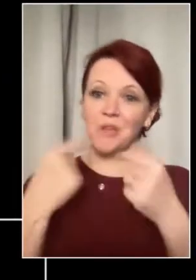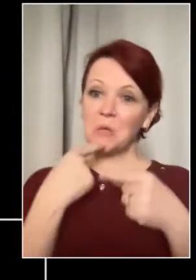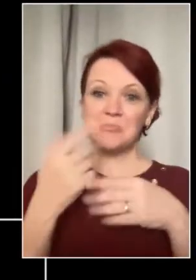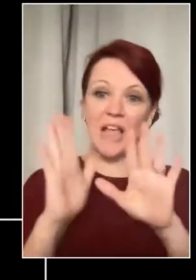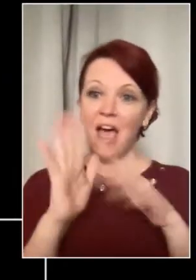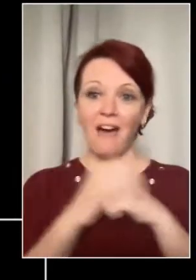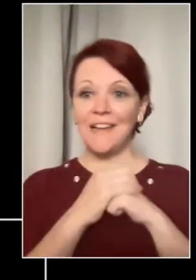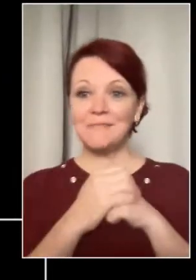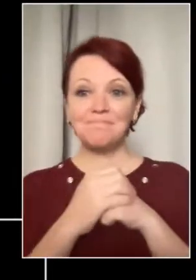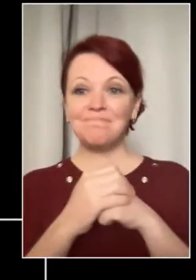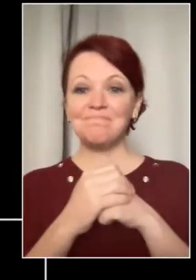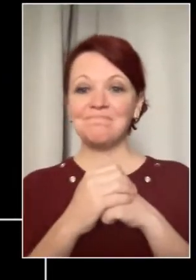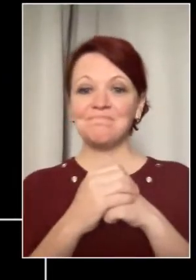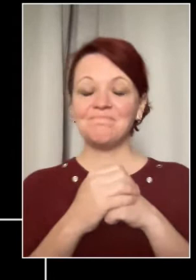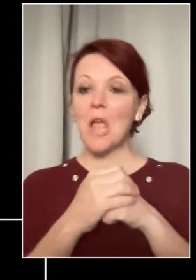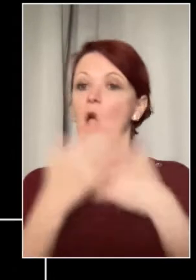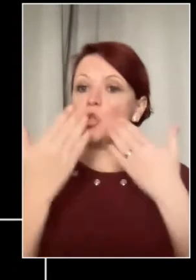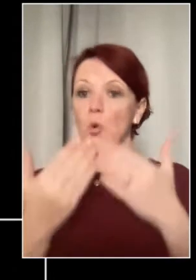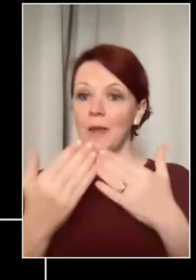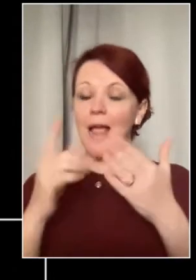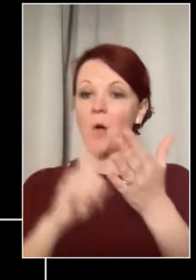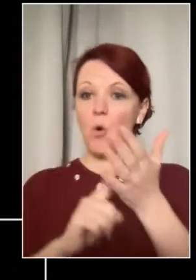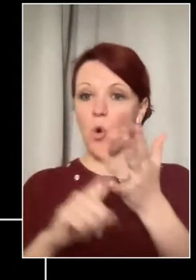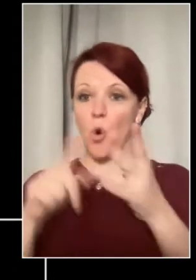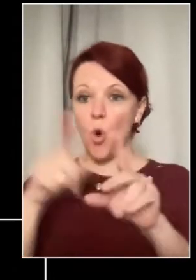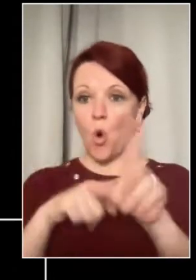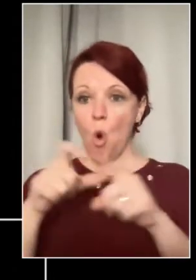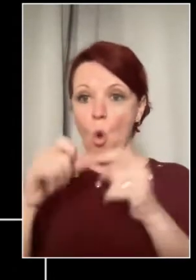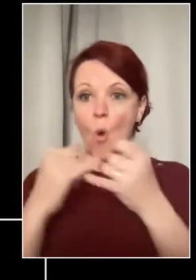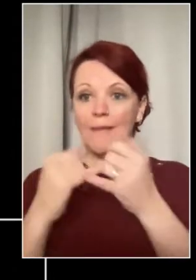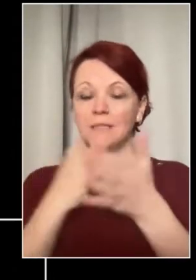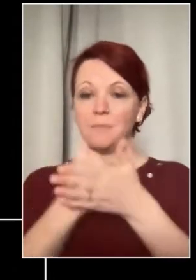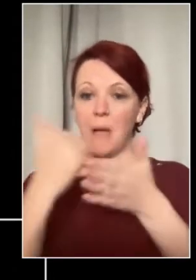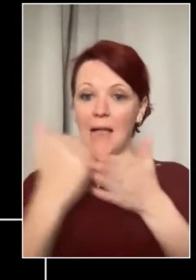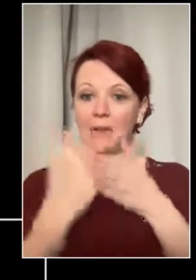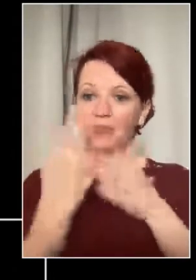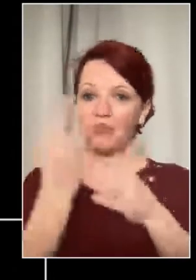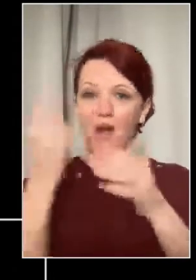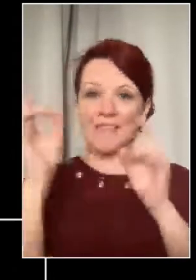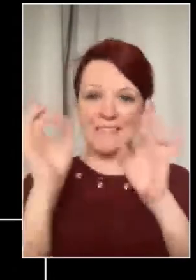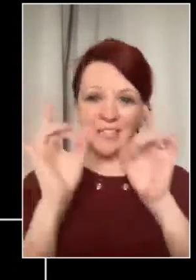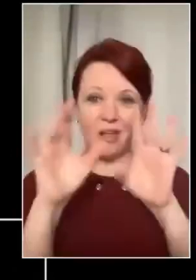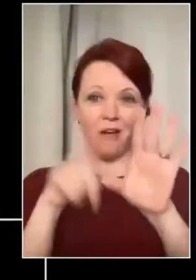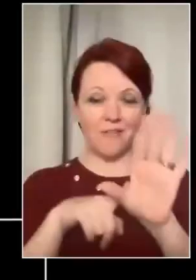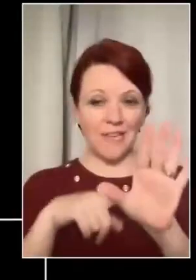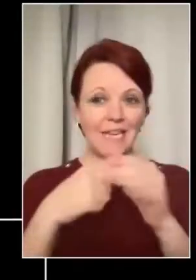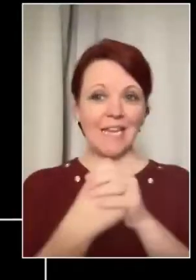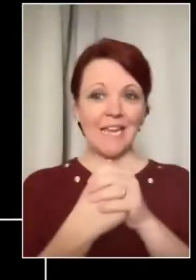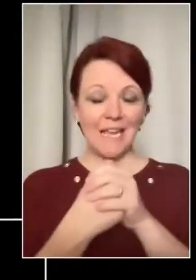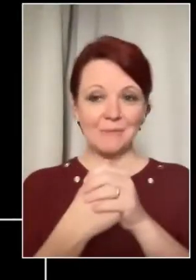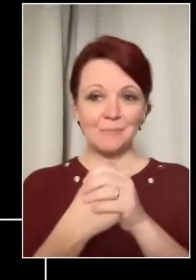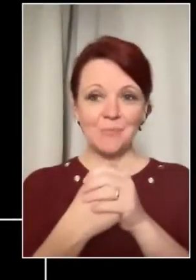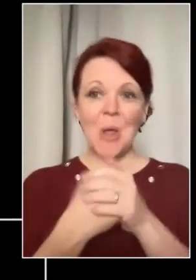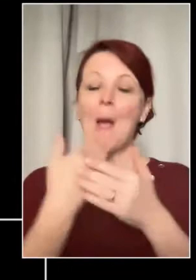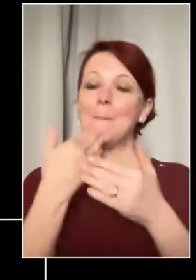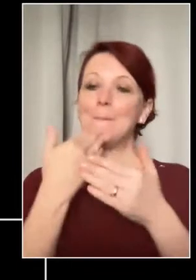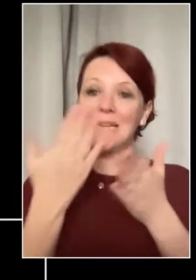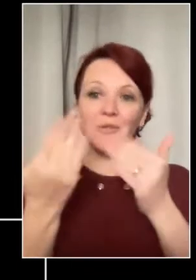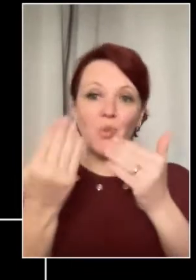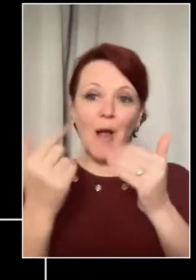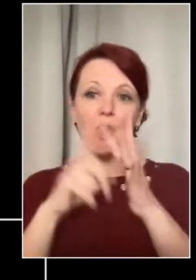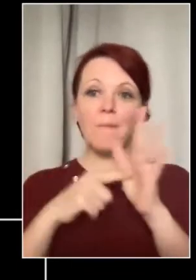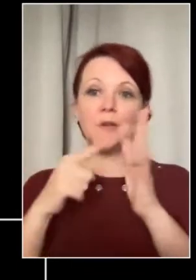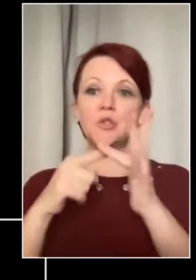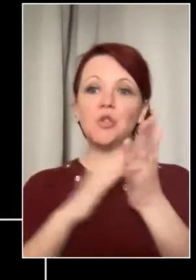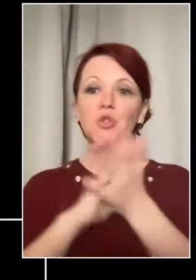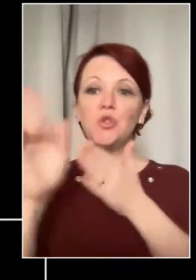next is the Lloyds Banking Group Rising Star of the Year. And please welcome someone with a very fitting name. It's John Banks from Lloyds, who have helped